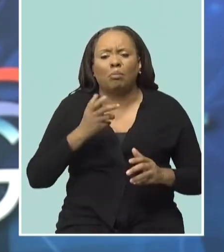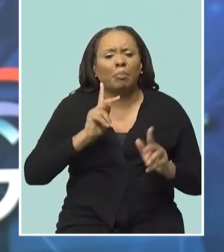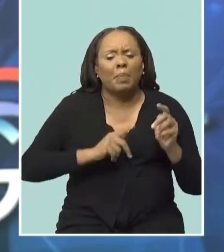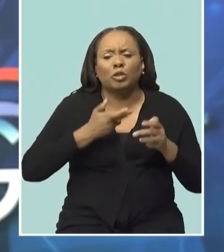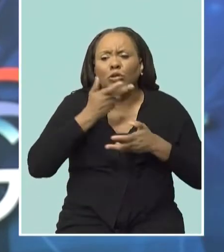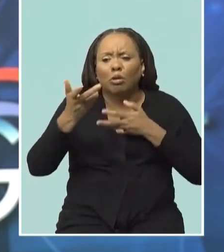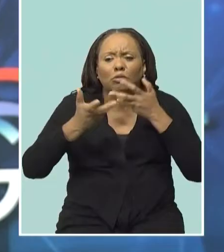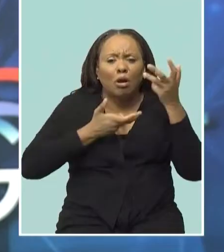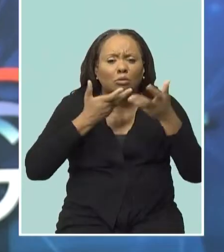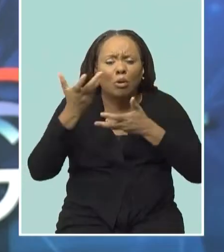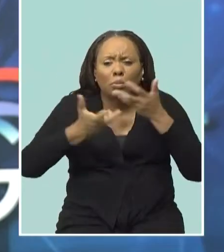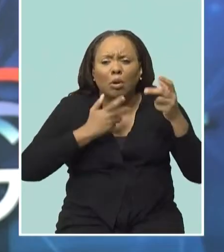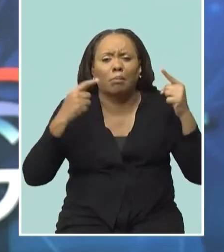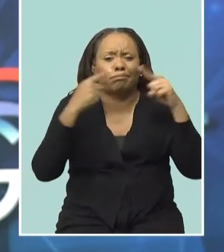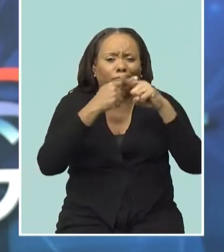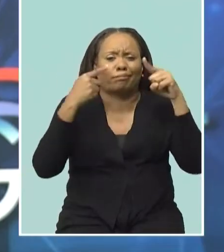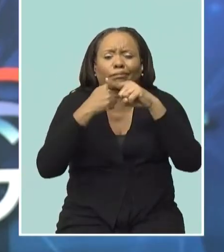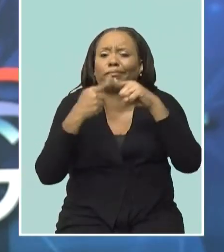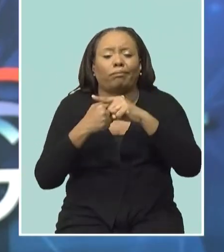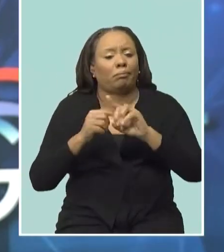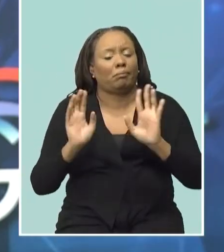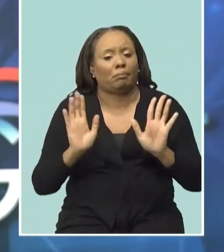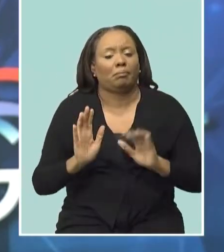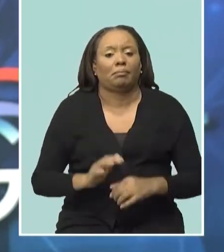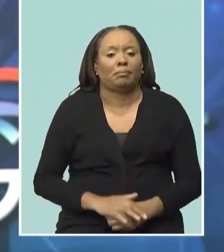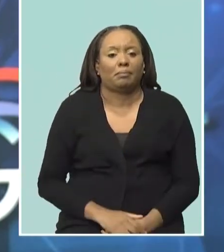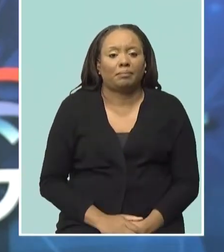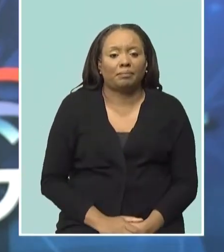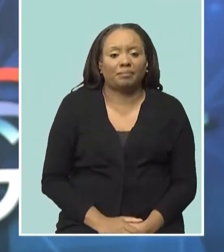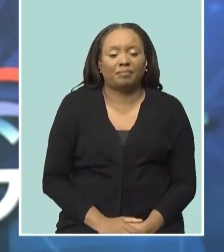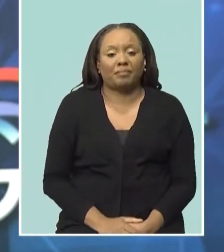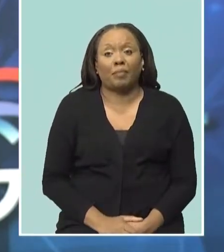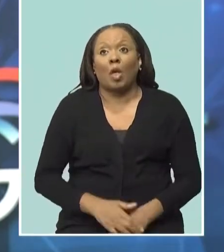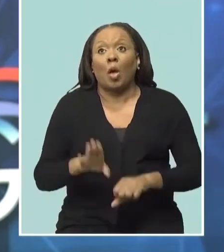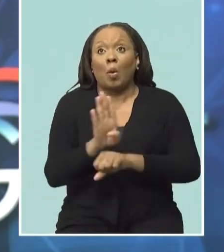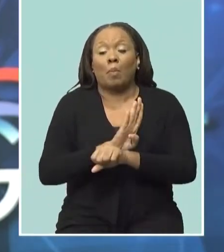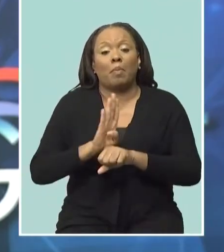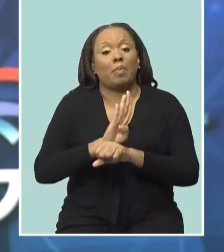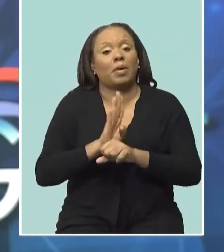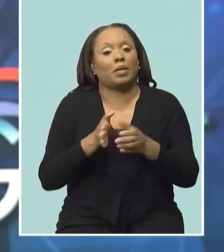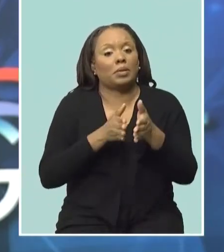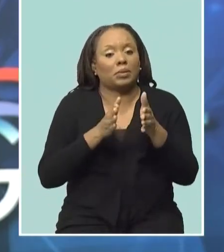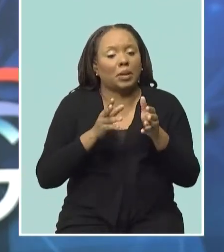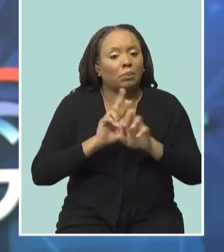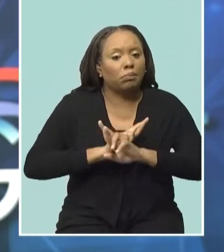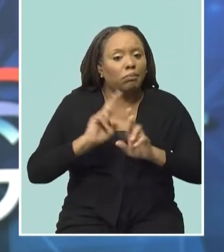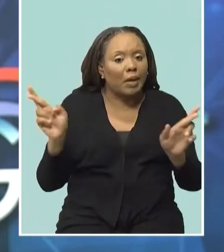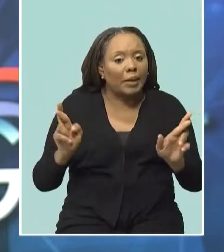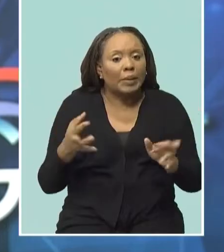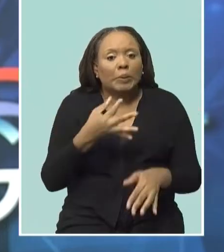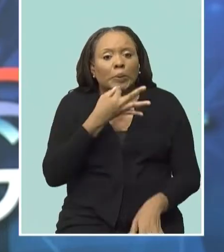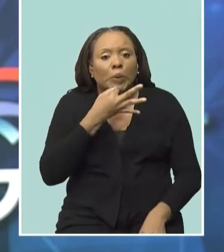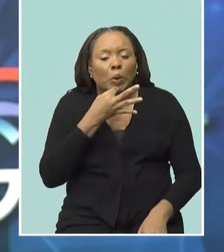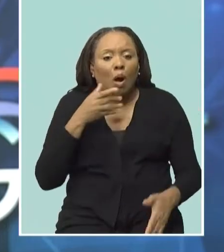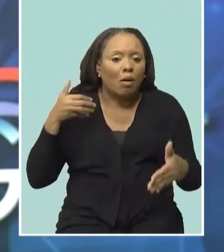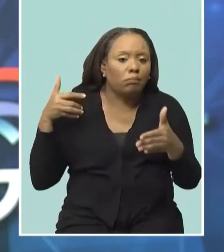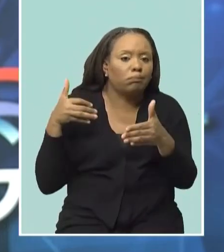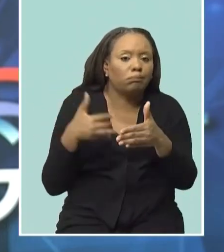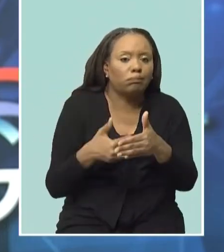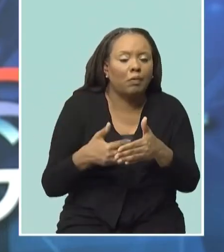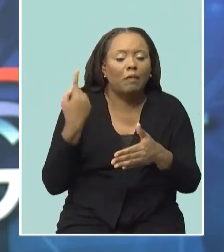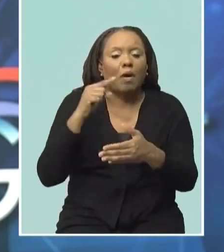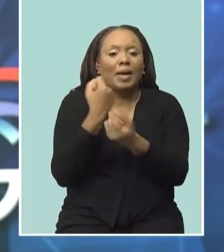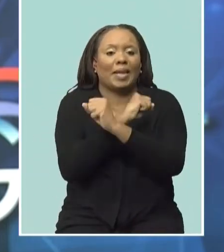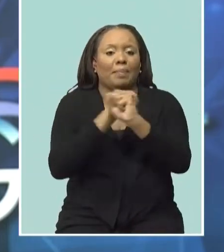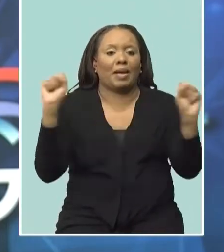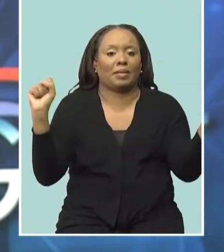a shouting match. As Barbados gears up for the season of emancipation, we're hearing that it is being focused